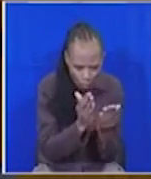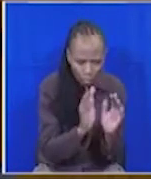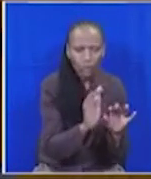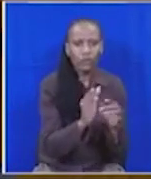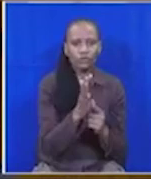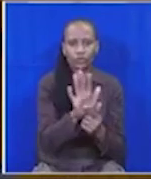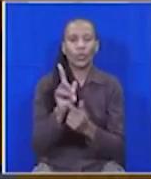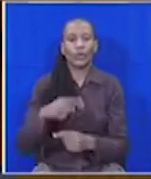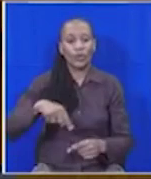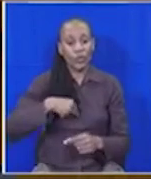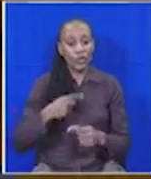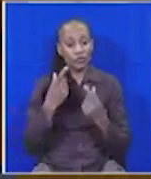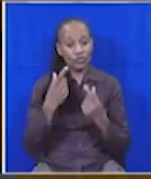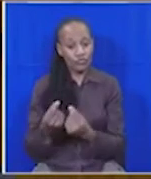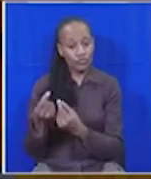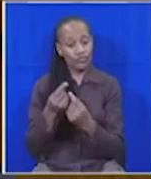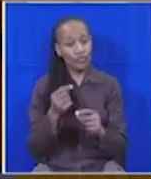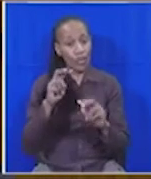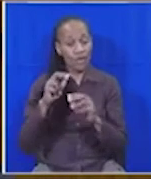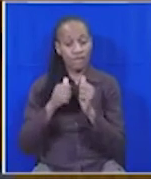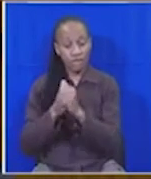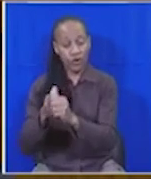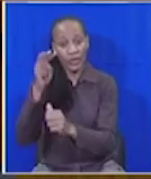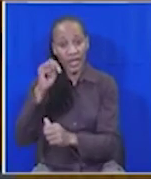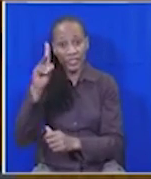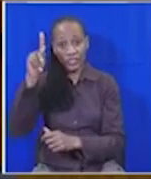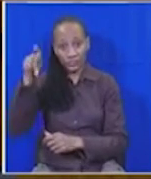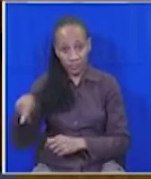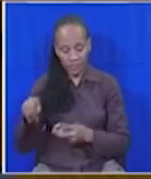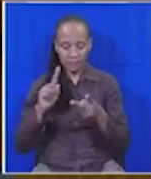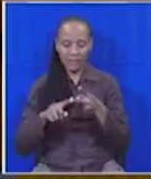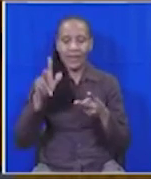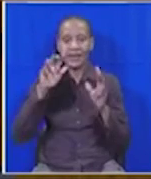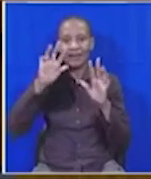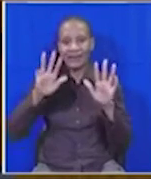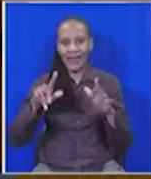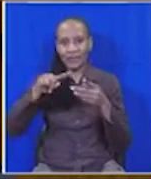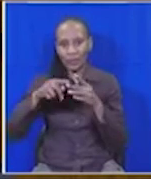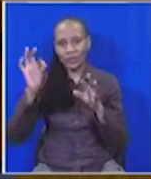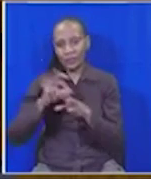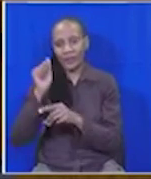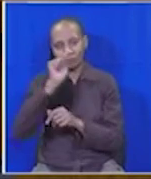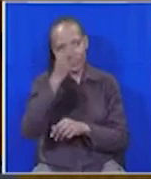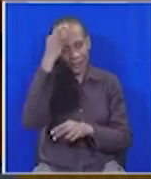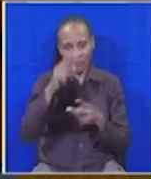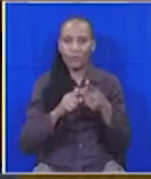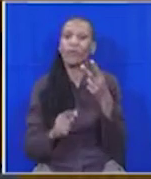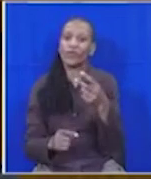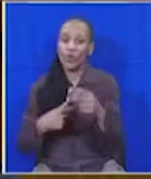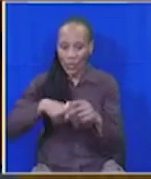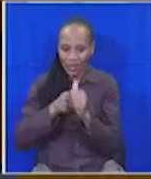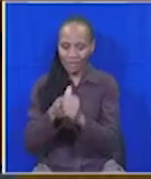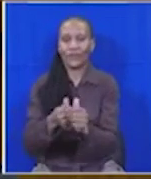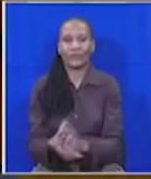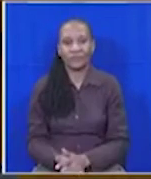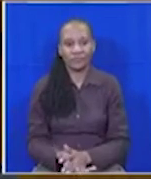that we are undertaking as part of the National Development Plan and the 9-point plan of government. As I indicated, the Deputy President